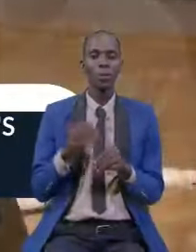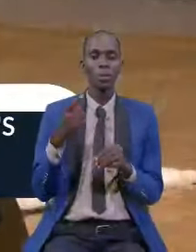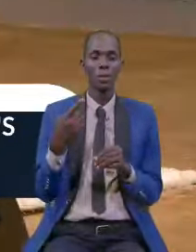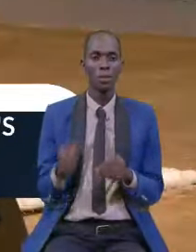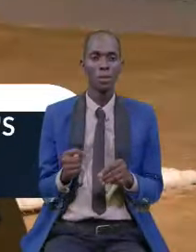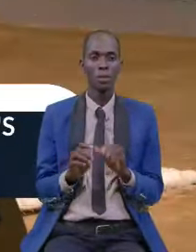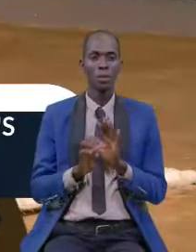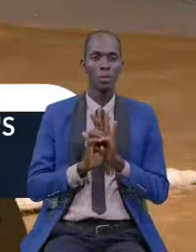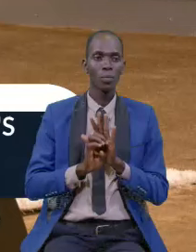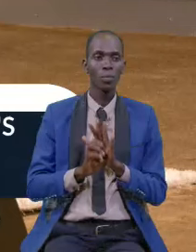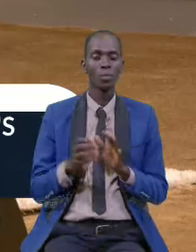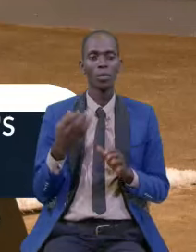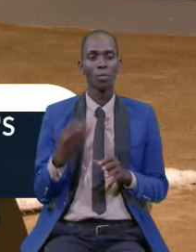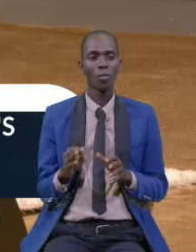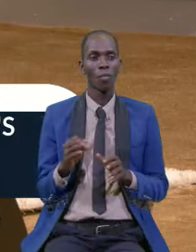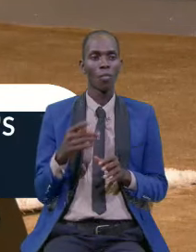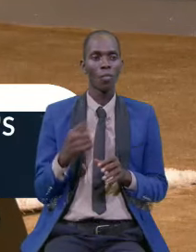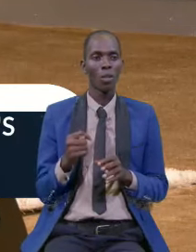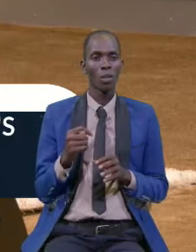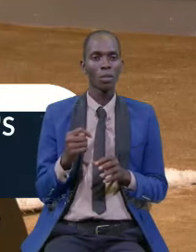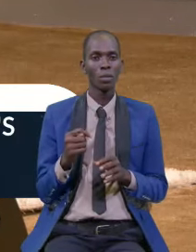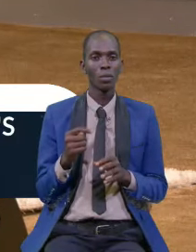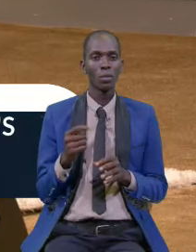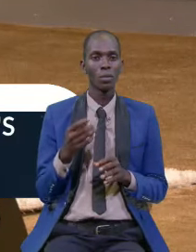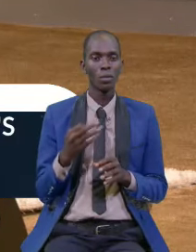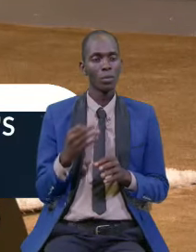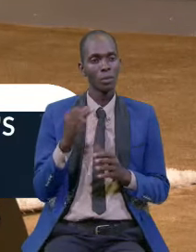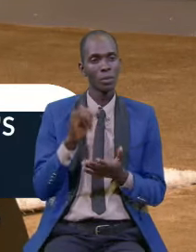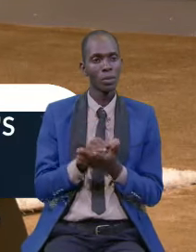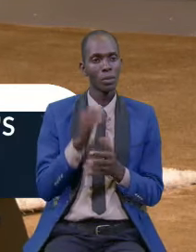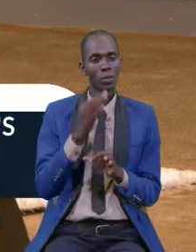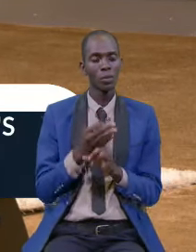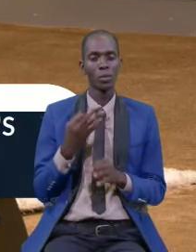steps of the faith of our